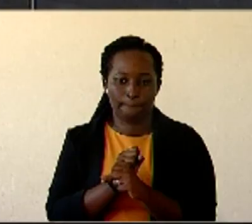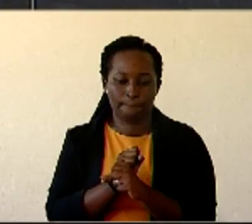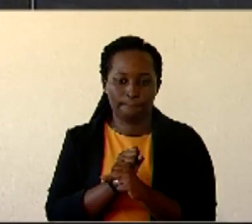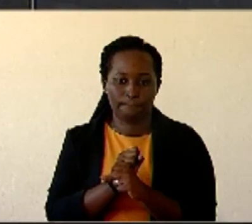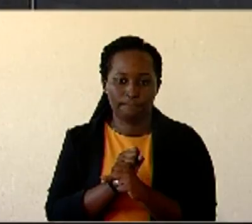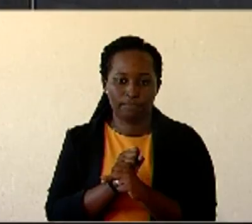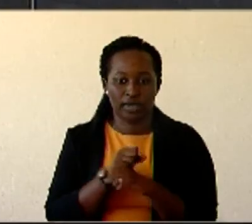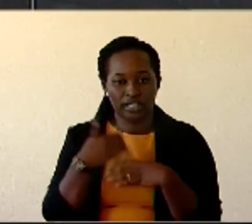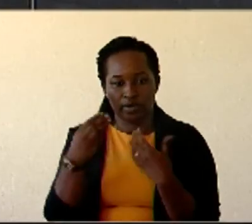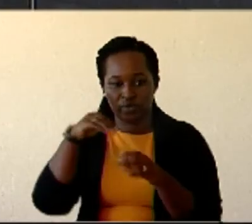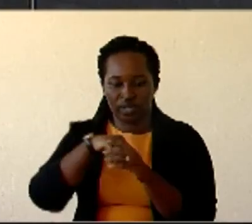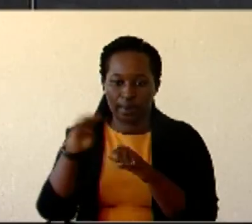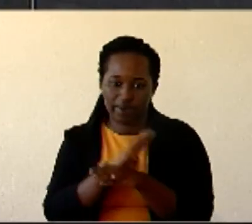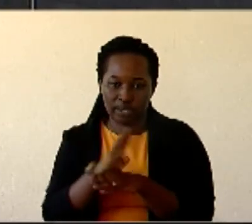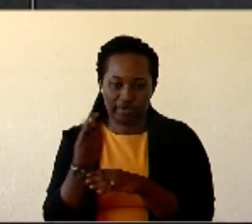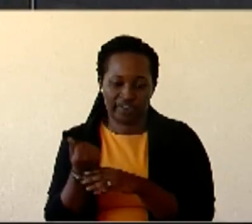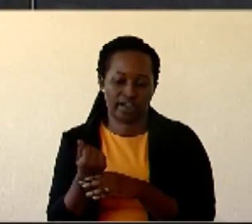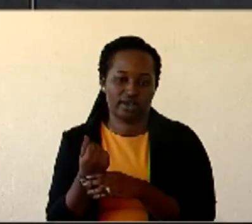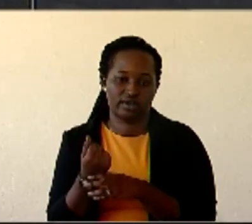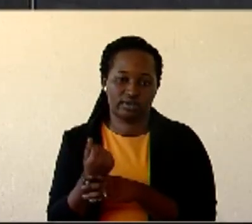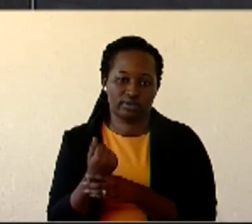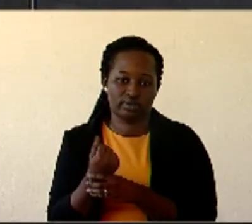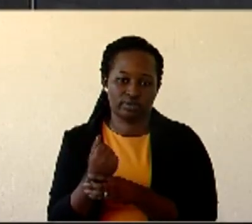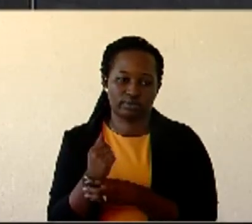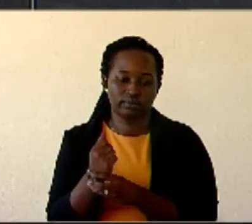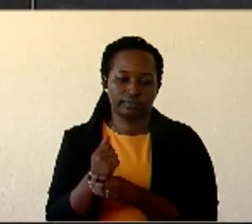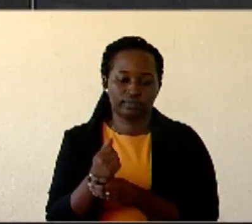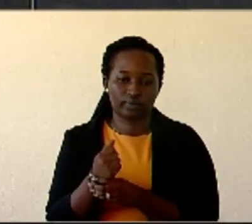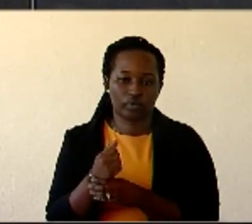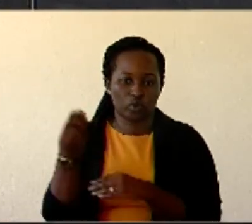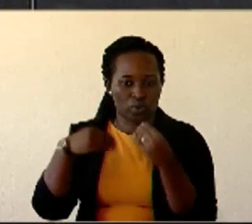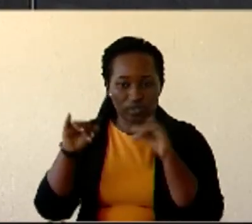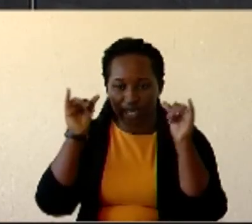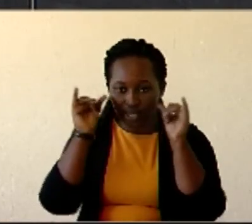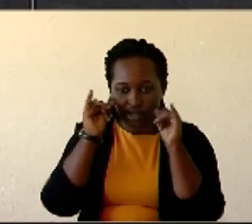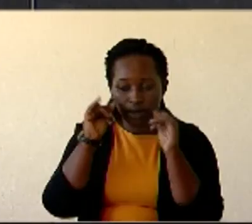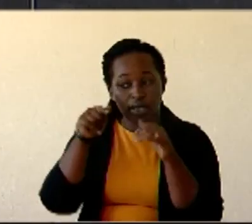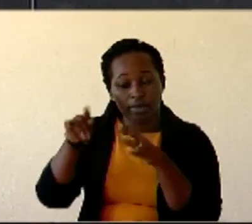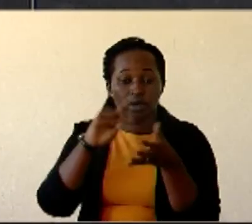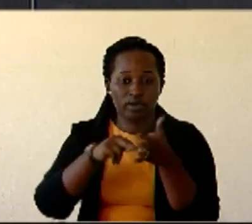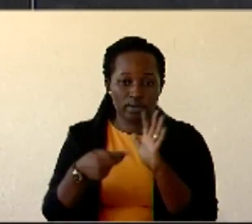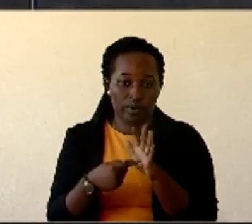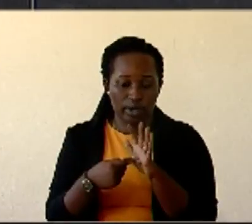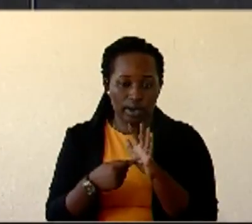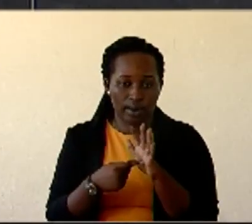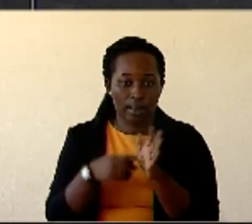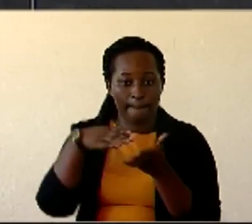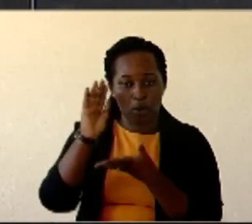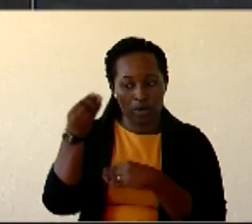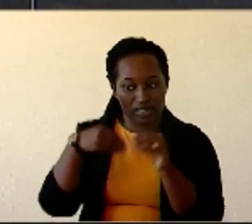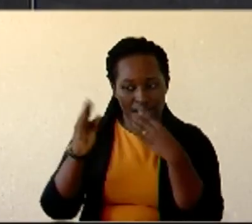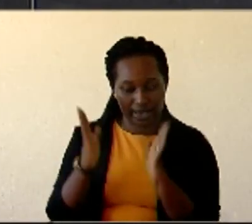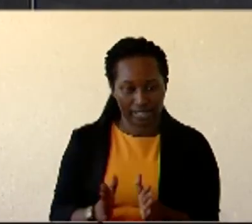or to invest in beef. It is profitable to produce beef. That means more